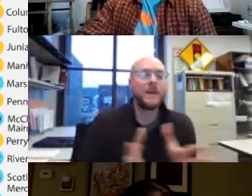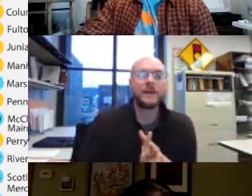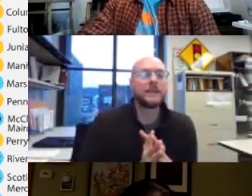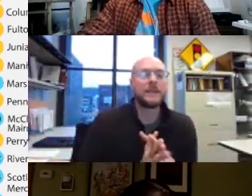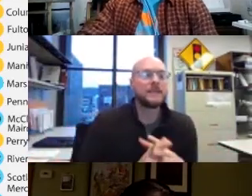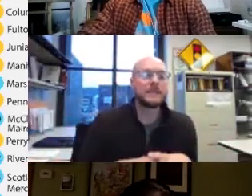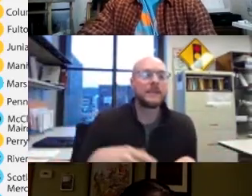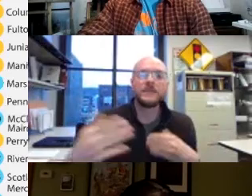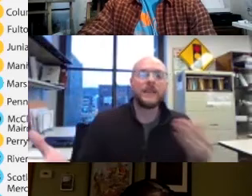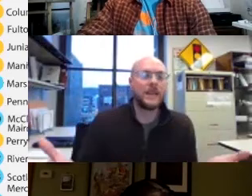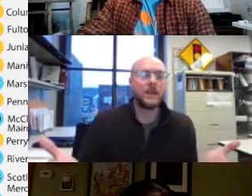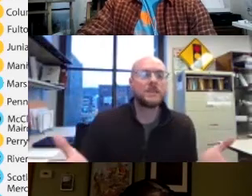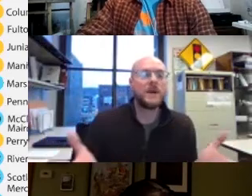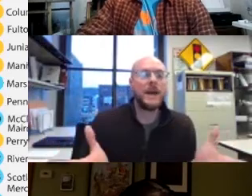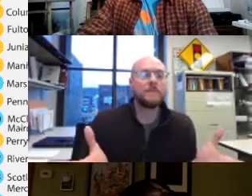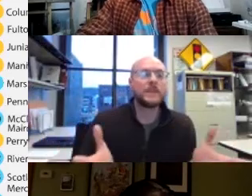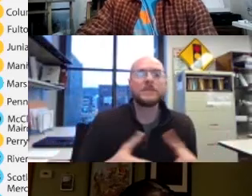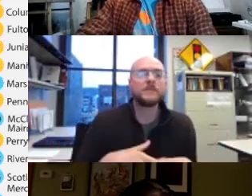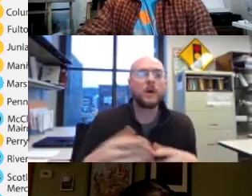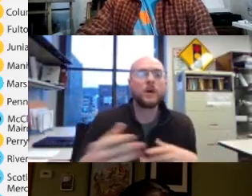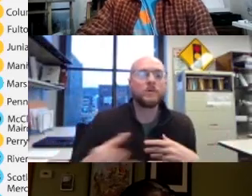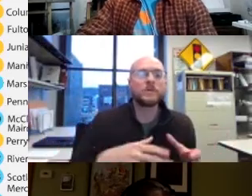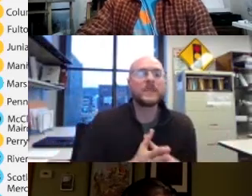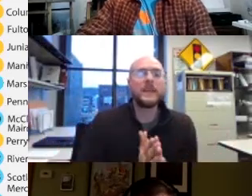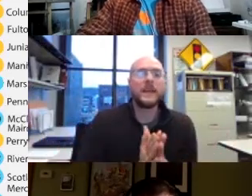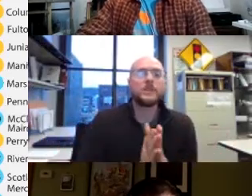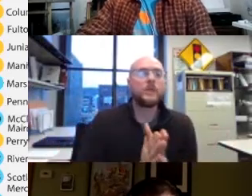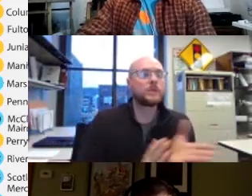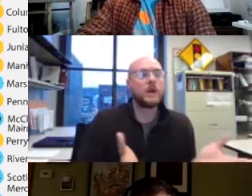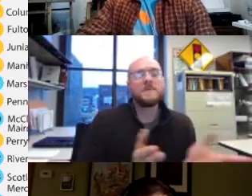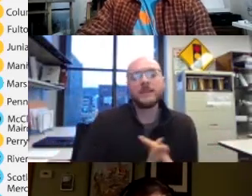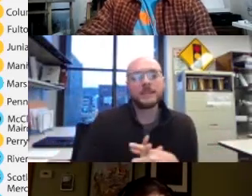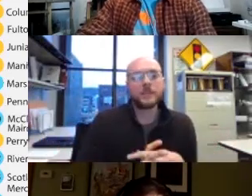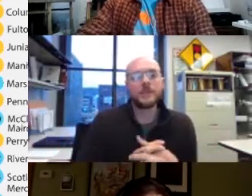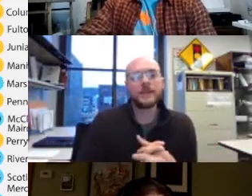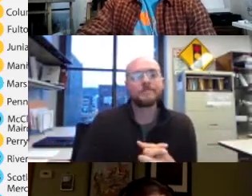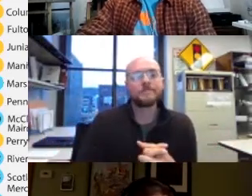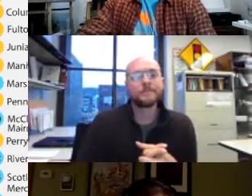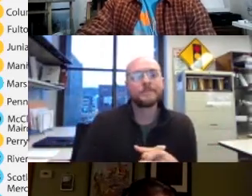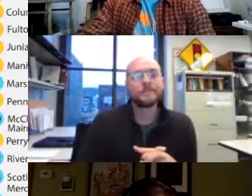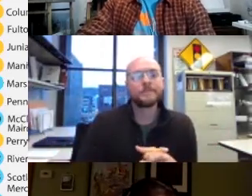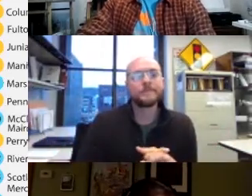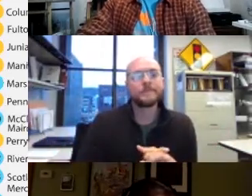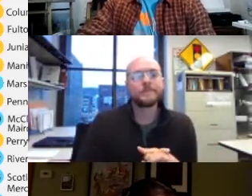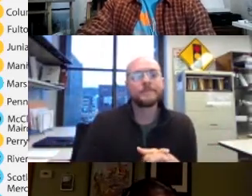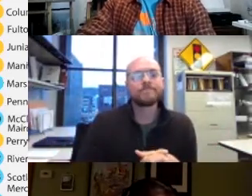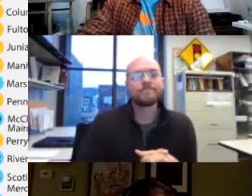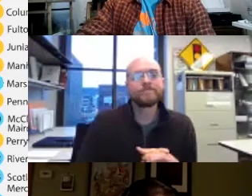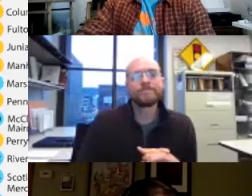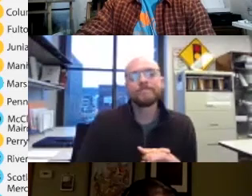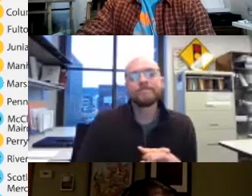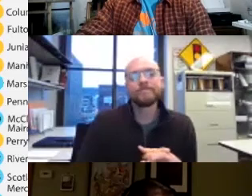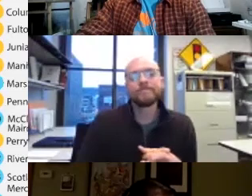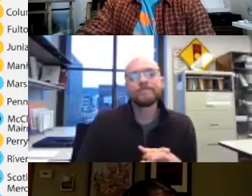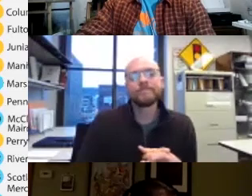not expect significant delay caused by that because of the volumes. And so that's why we made the decision there. Is there a study